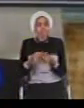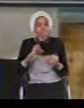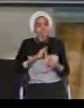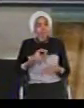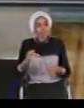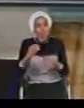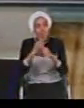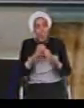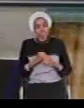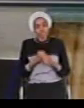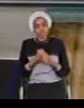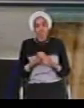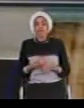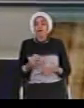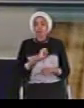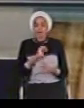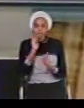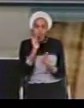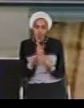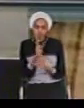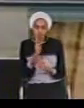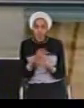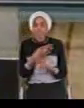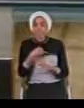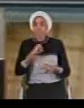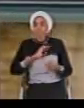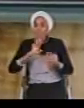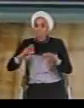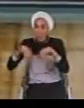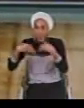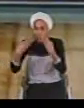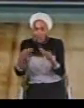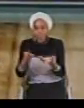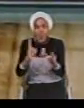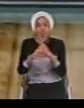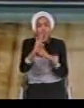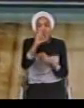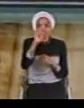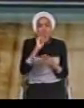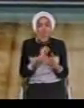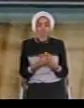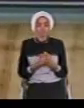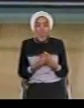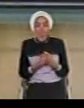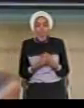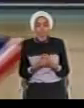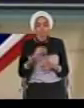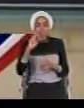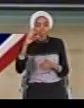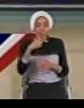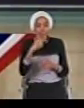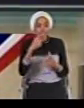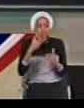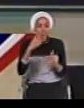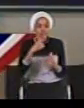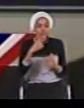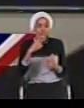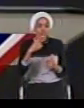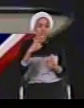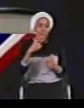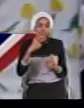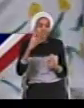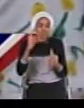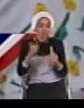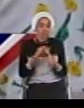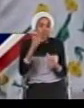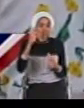I preserved, I delivered unto you. In 1 Corinthians chapter 3, reading from verse